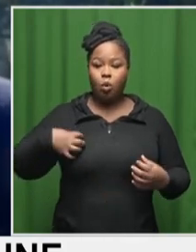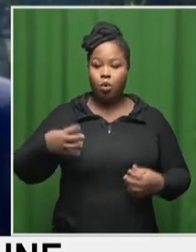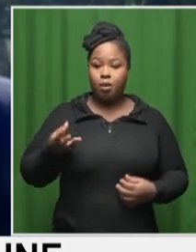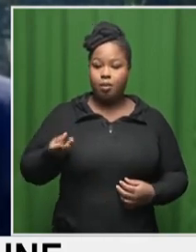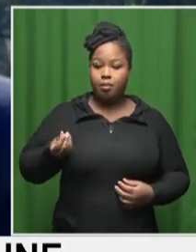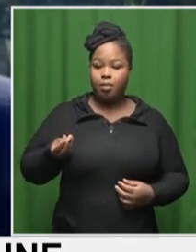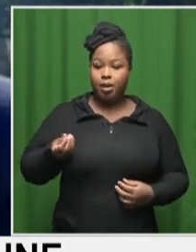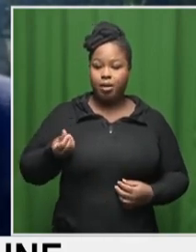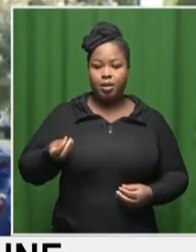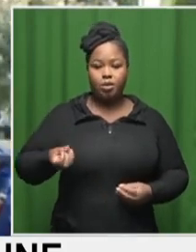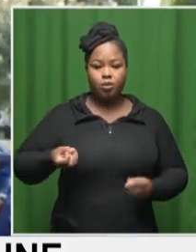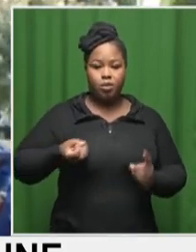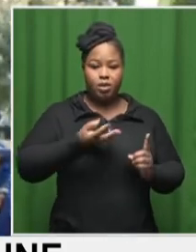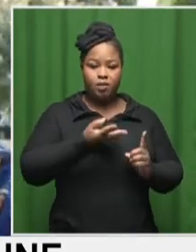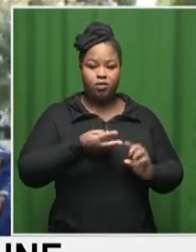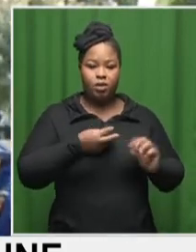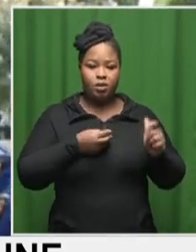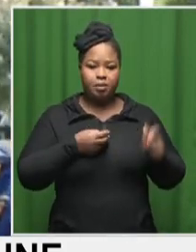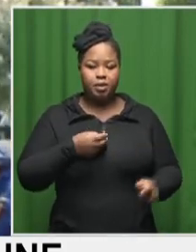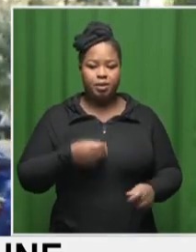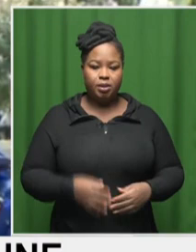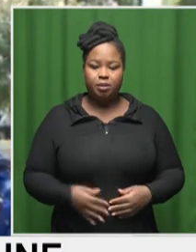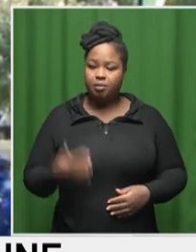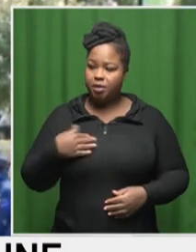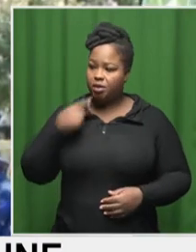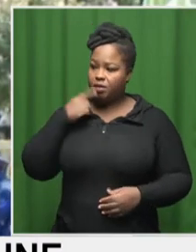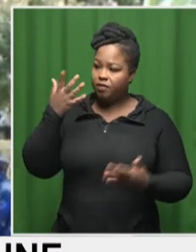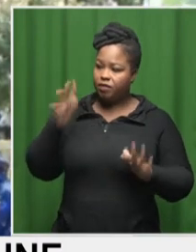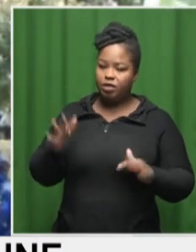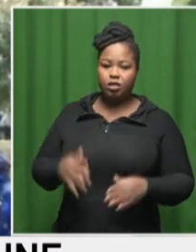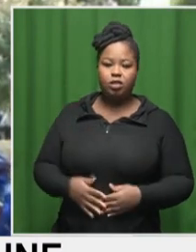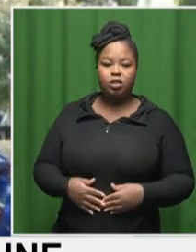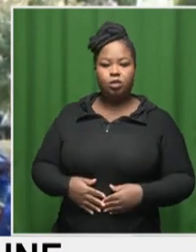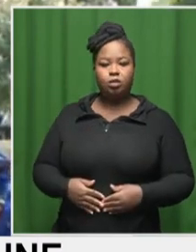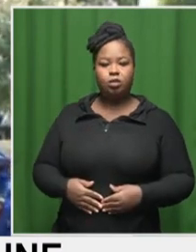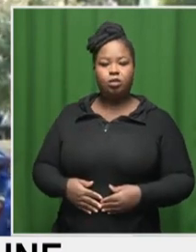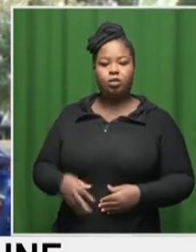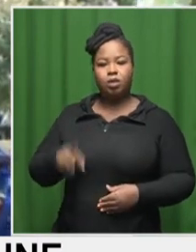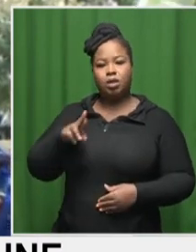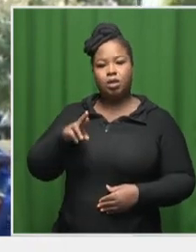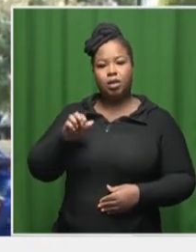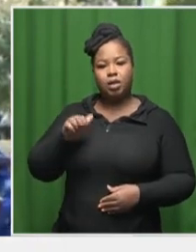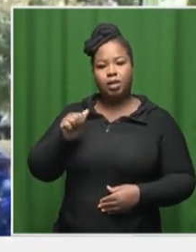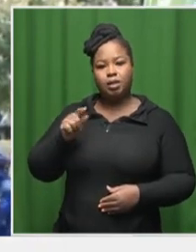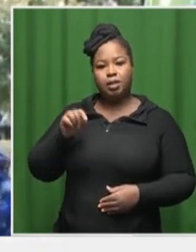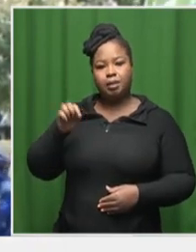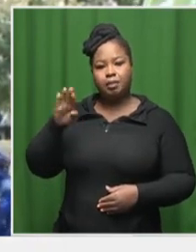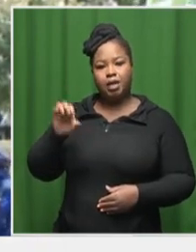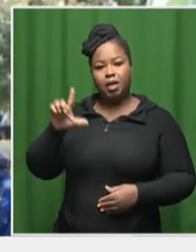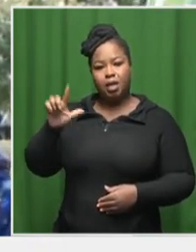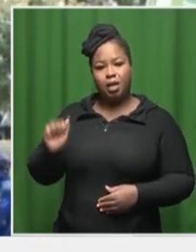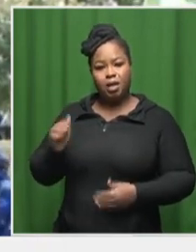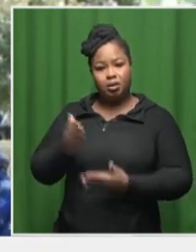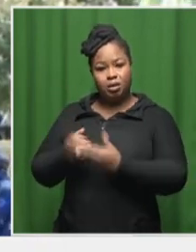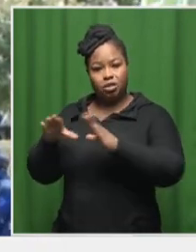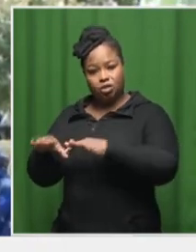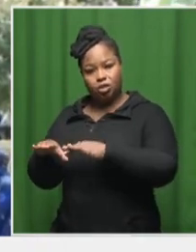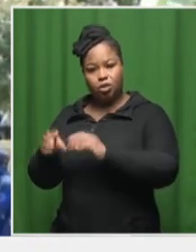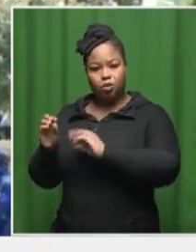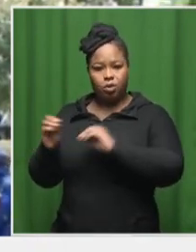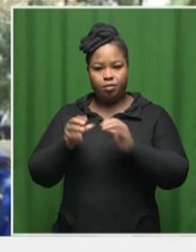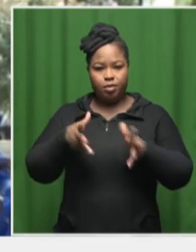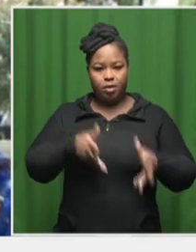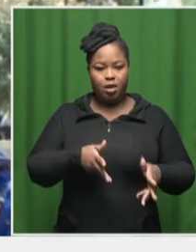to somebody. Like I've indicated, we come from the section of Gatebeila. We were welcomed here at